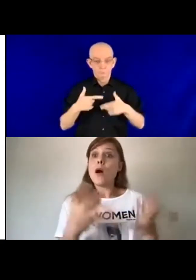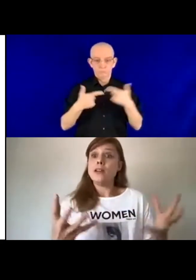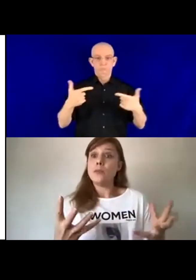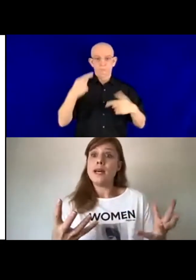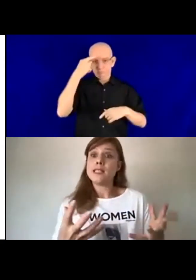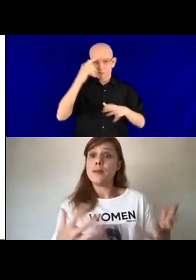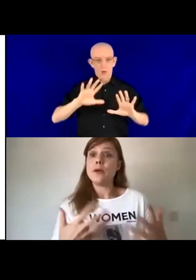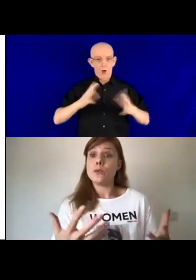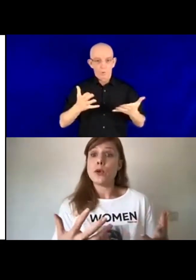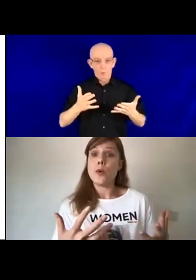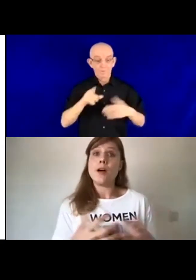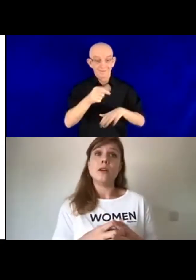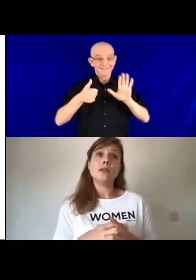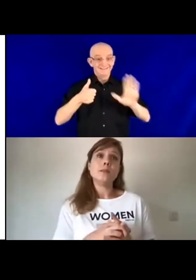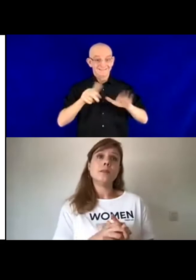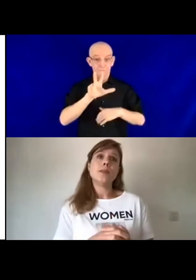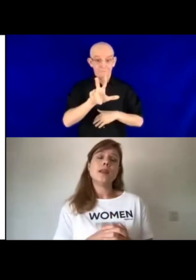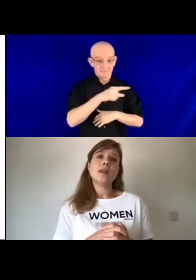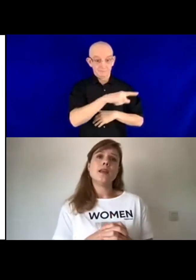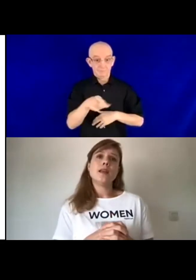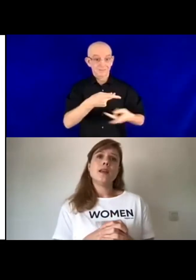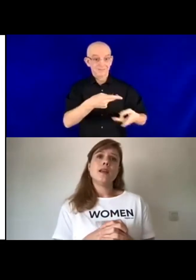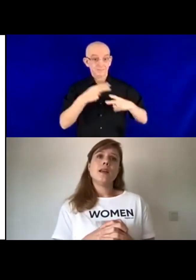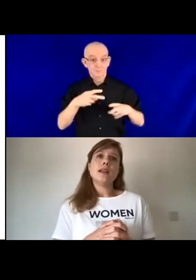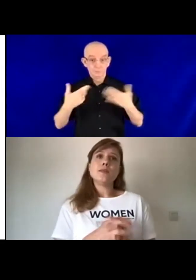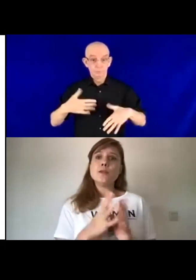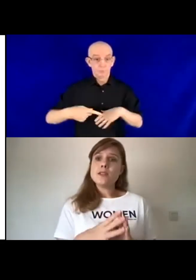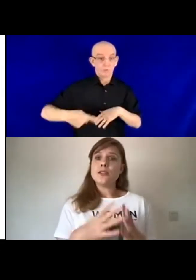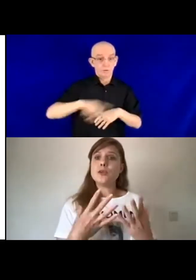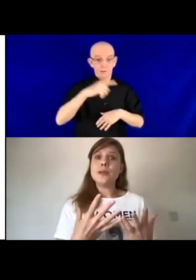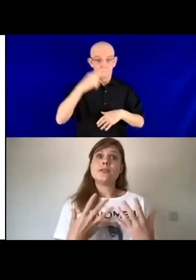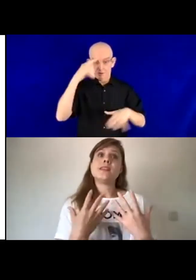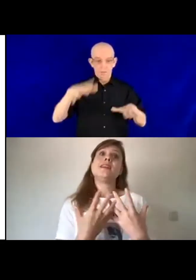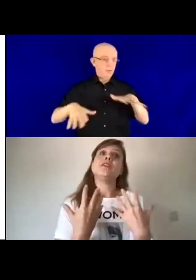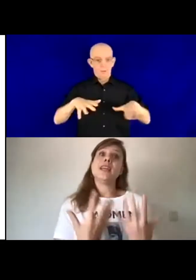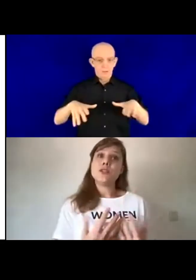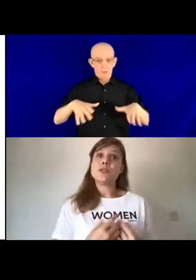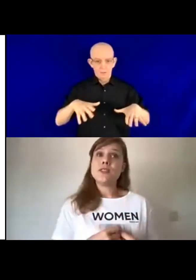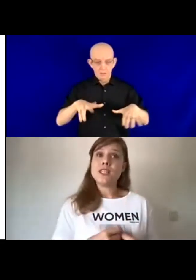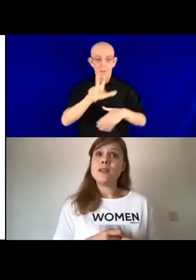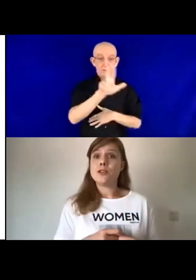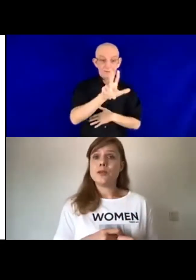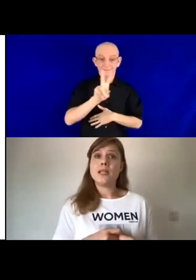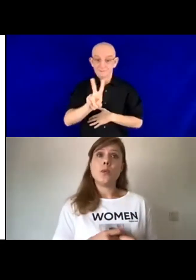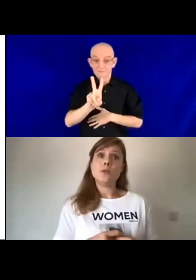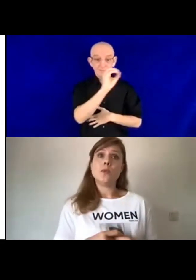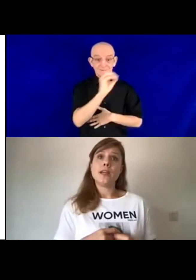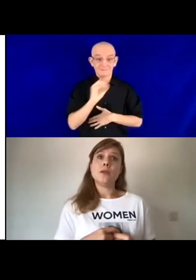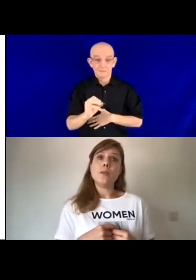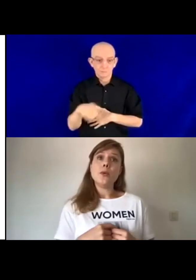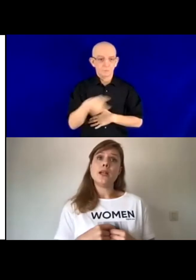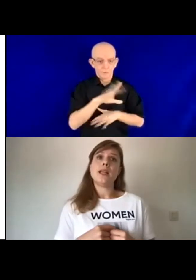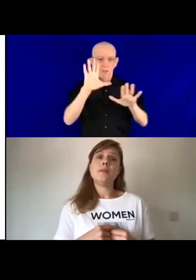training while the pandemic was going on. There's been research showing us that there are issues of team interpreting when